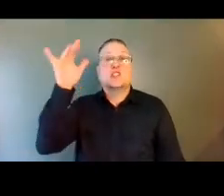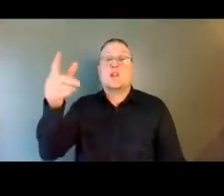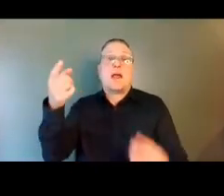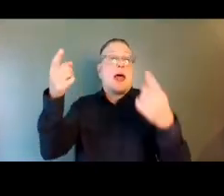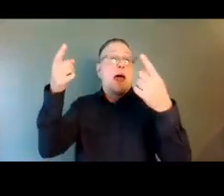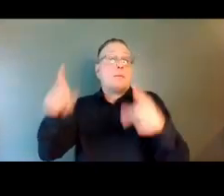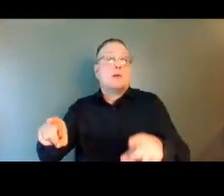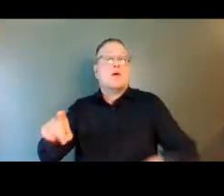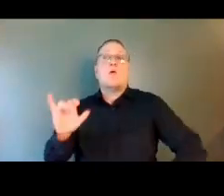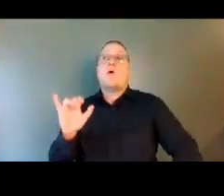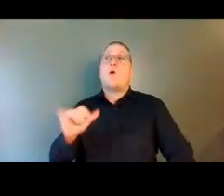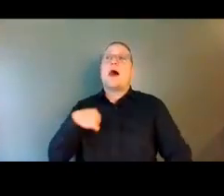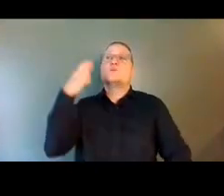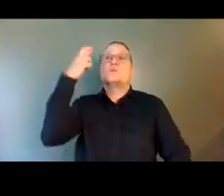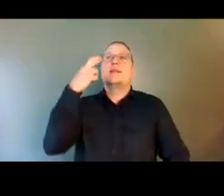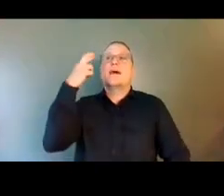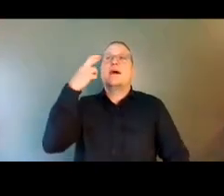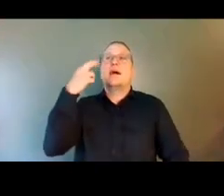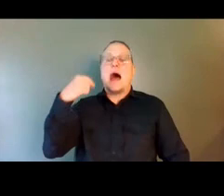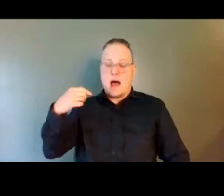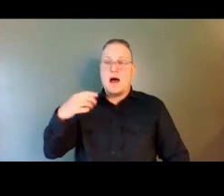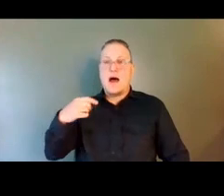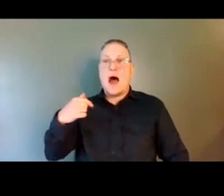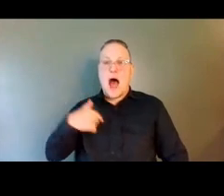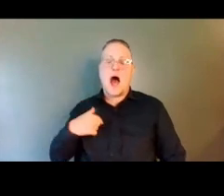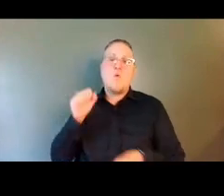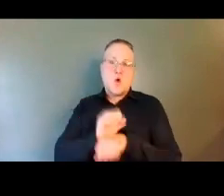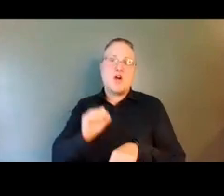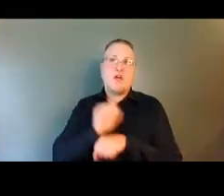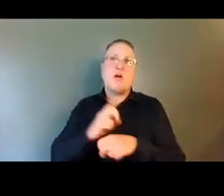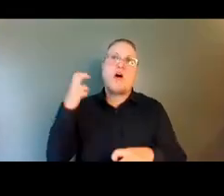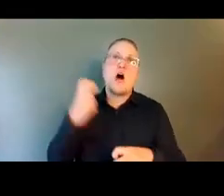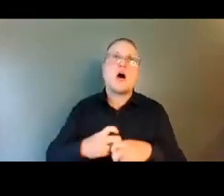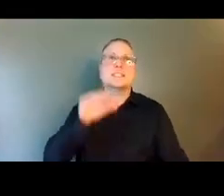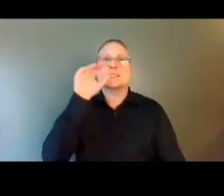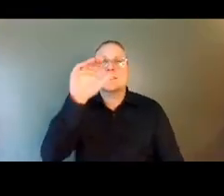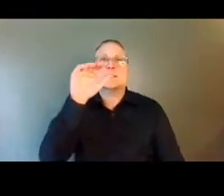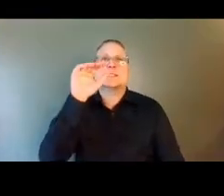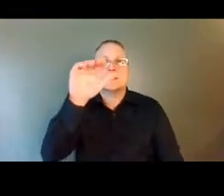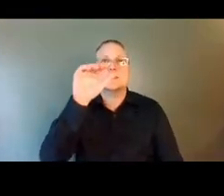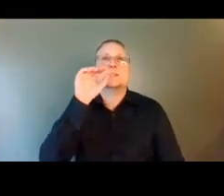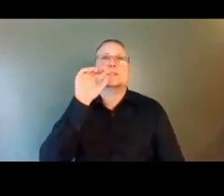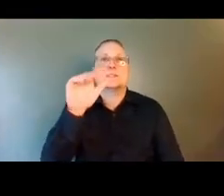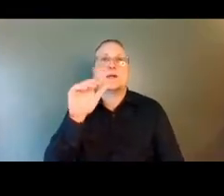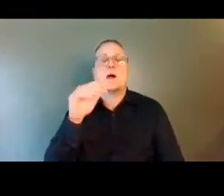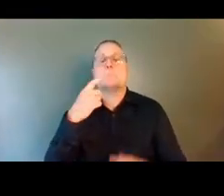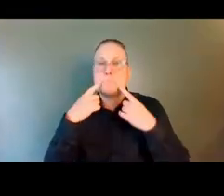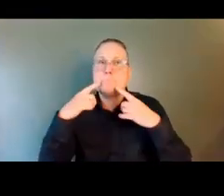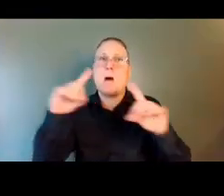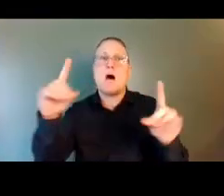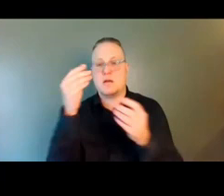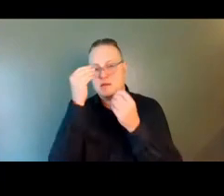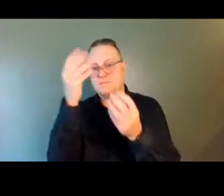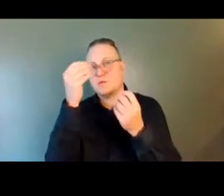needed, albeit a lot of work to do it. And I was realizing that